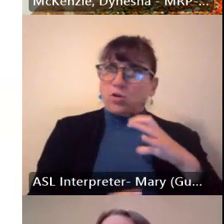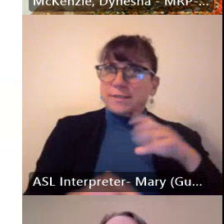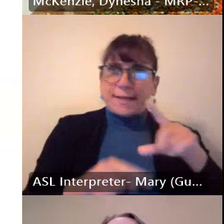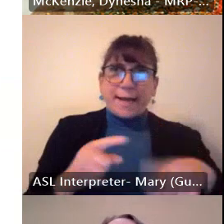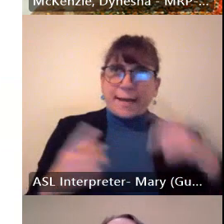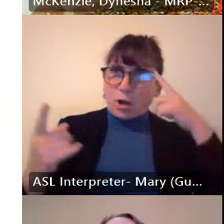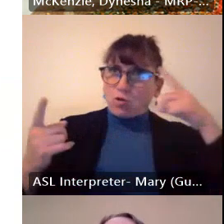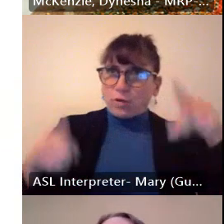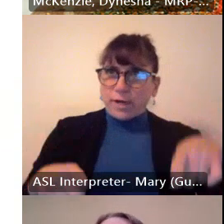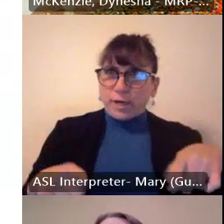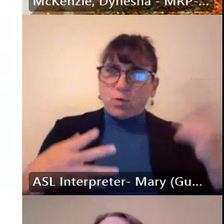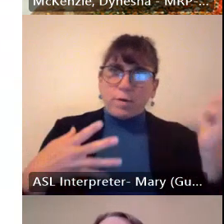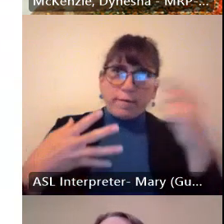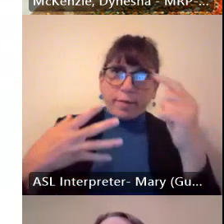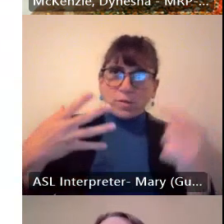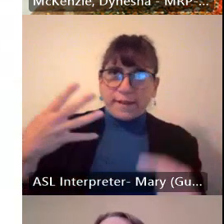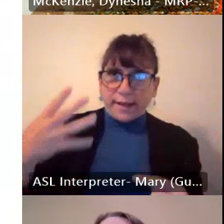a lot of things.